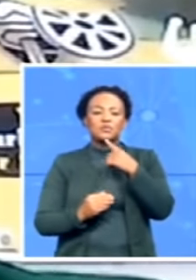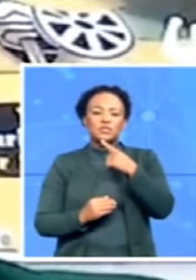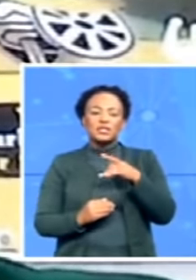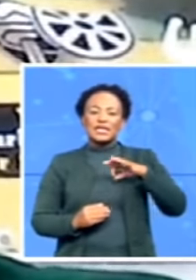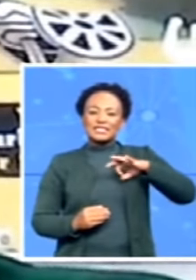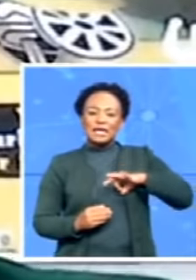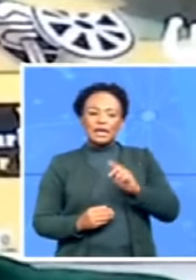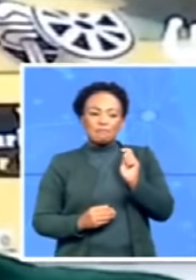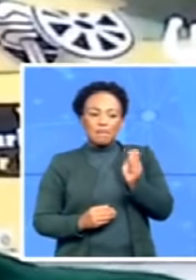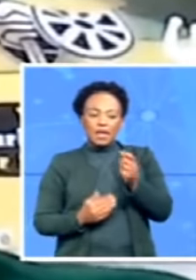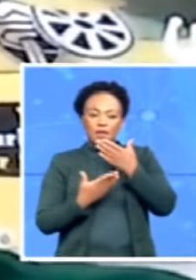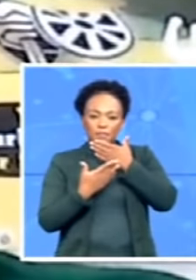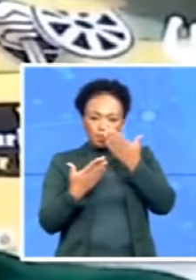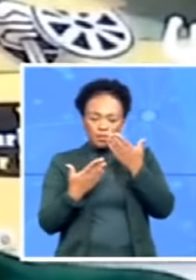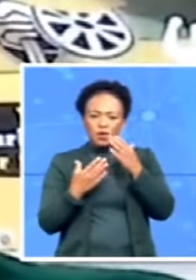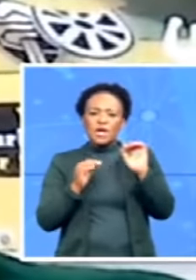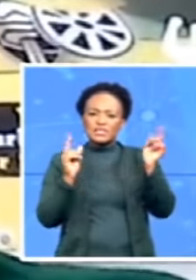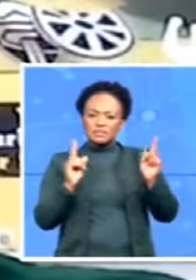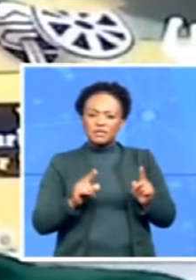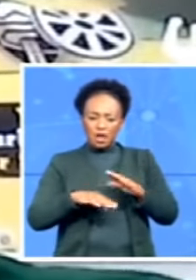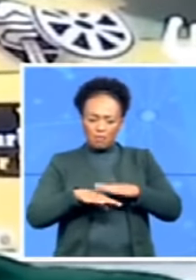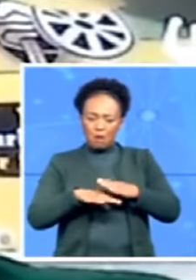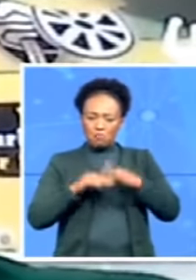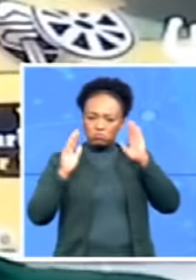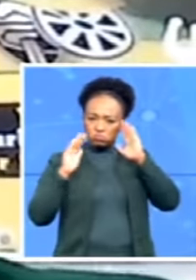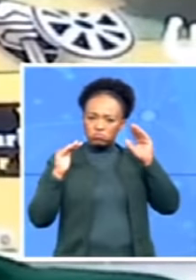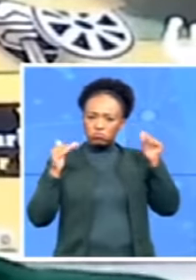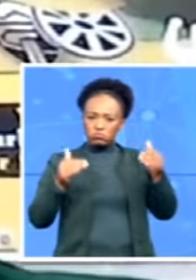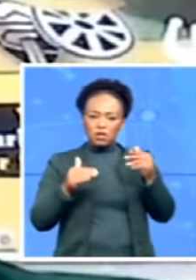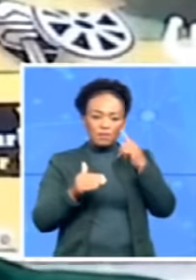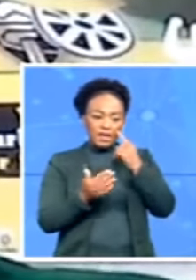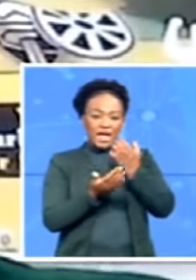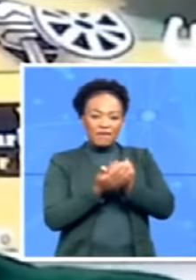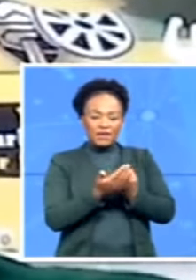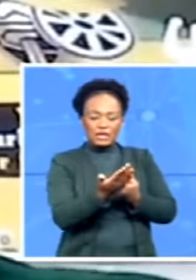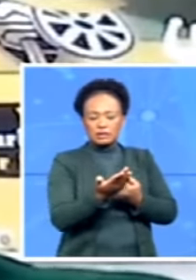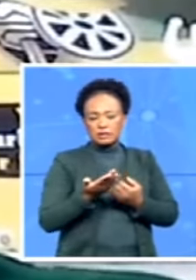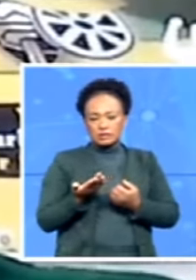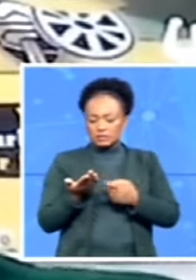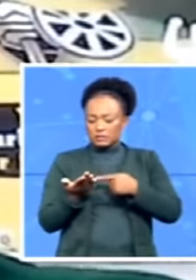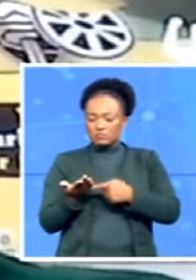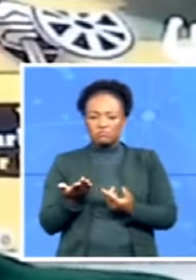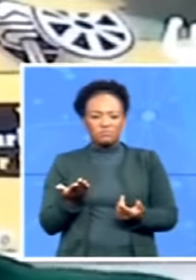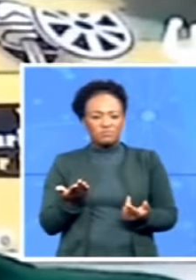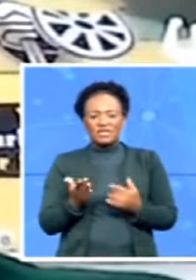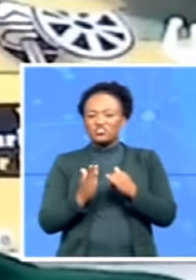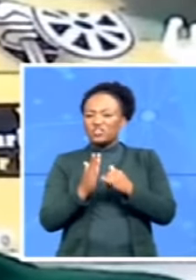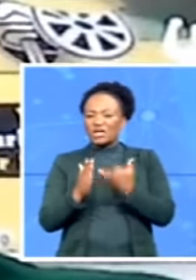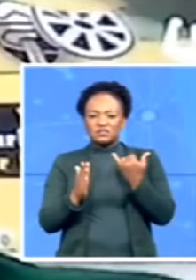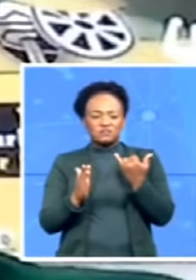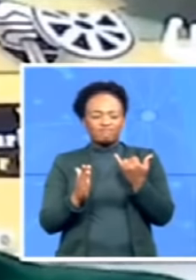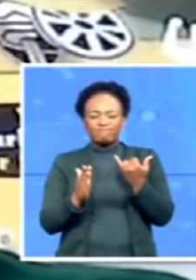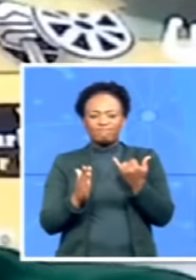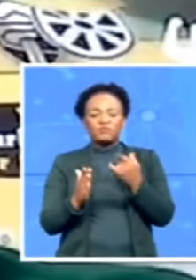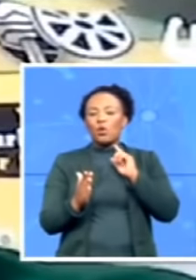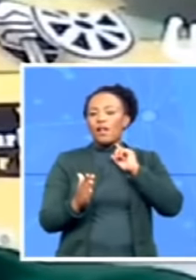attention, evidence before us show that this is nothing but a deliberate attempt to mislead the public, hide